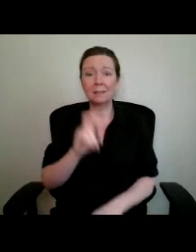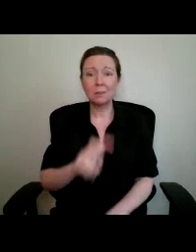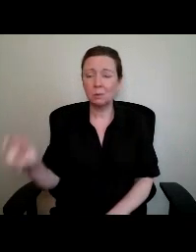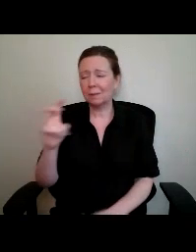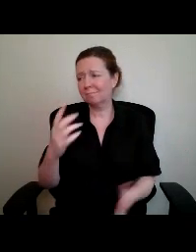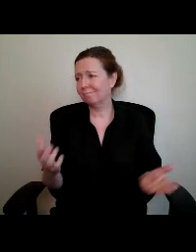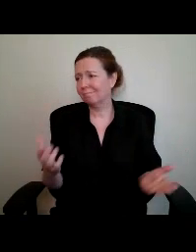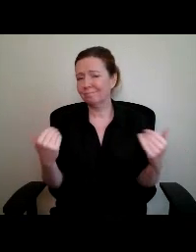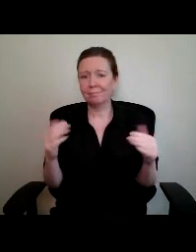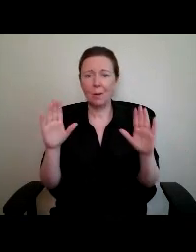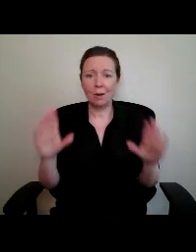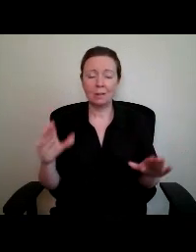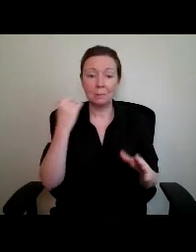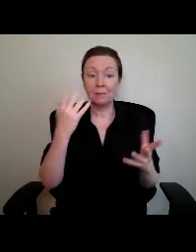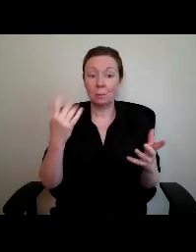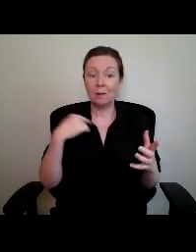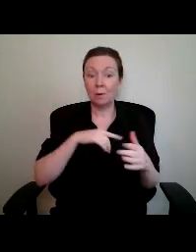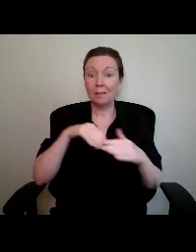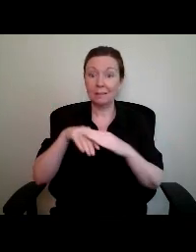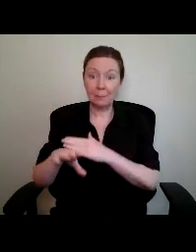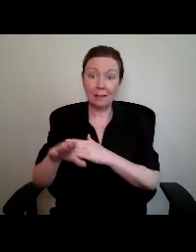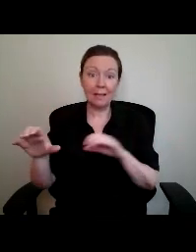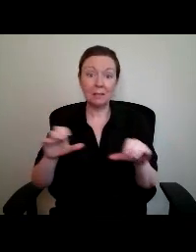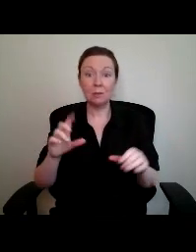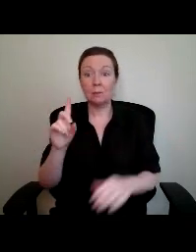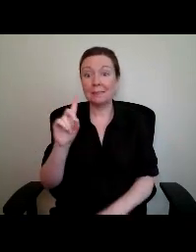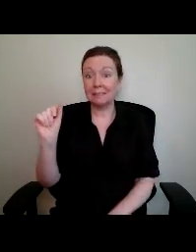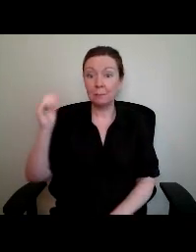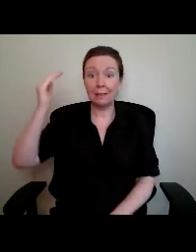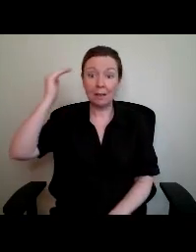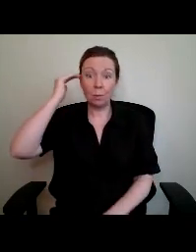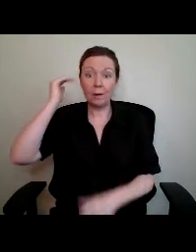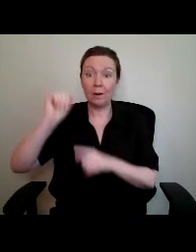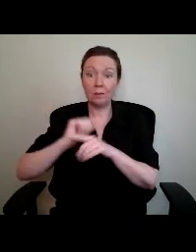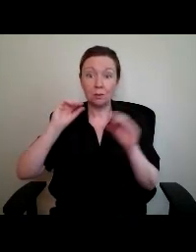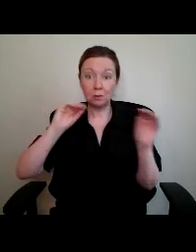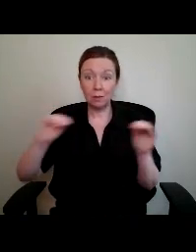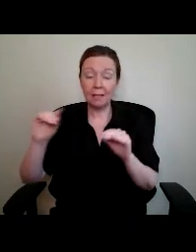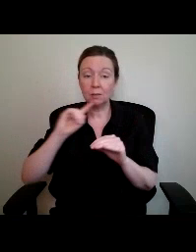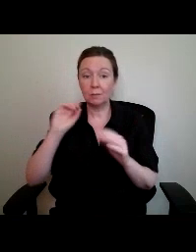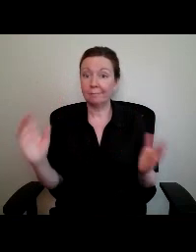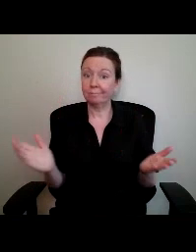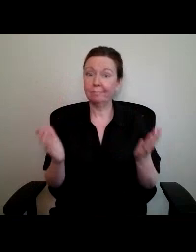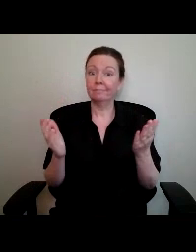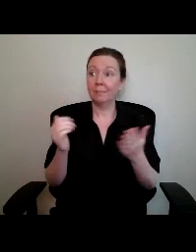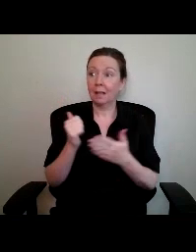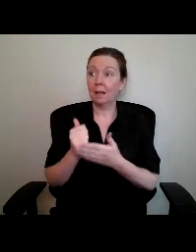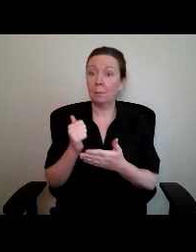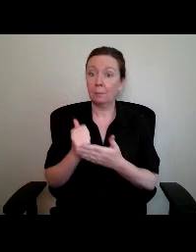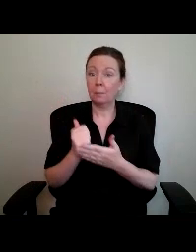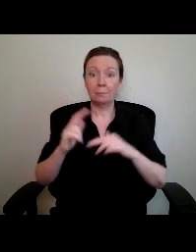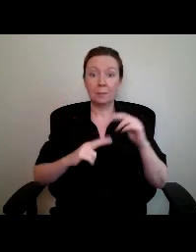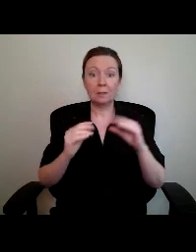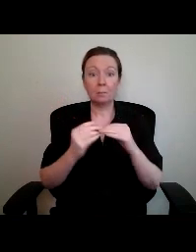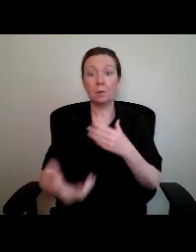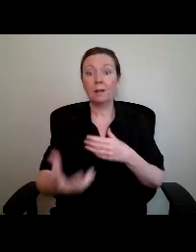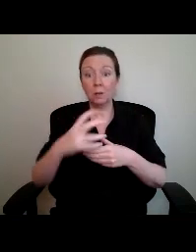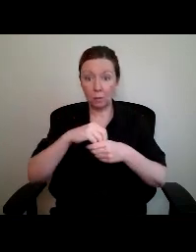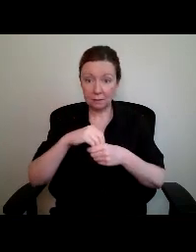would like for us to come in and do a disability awareness training to really help build a more